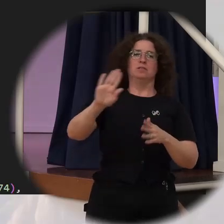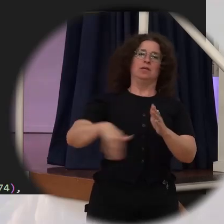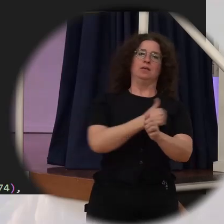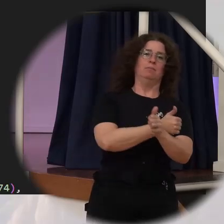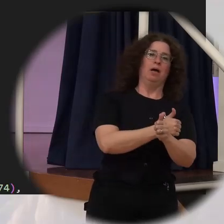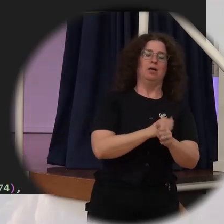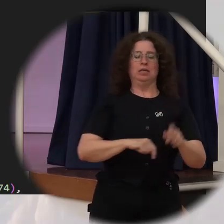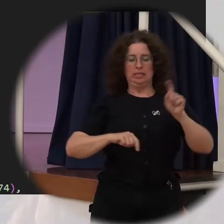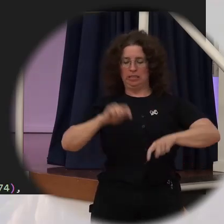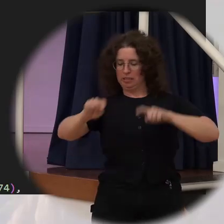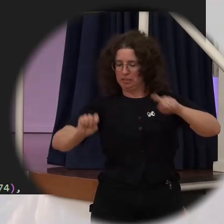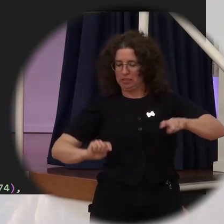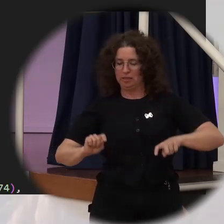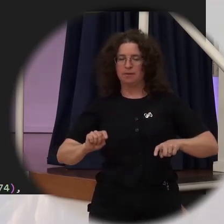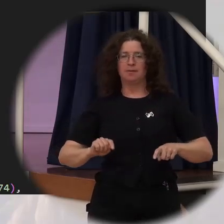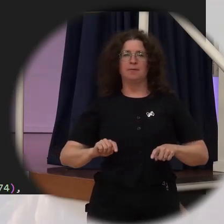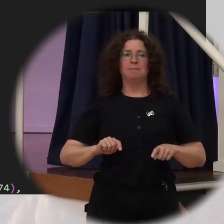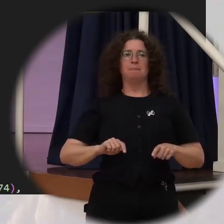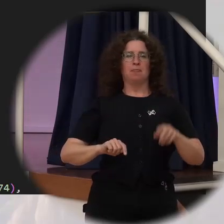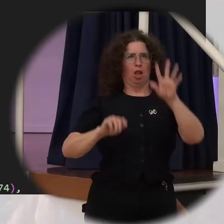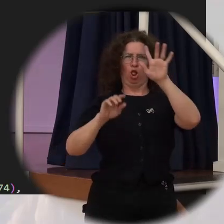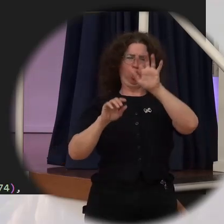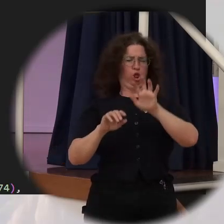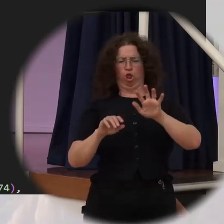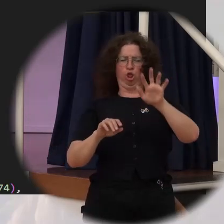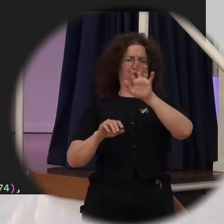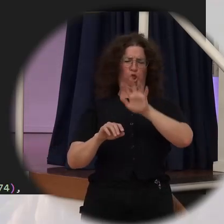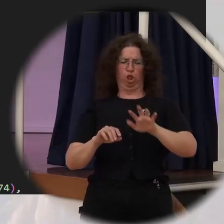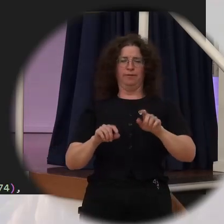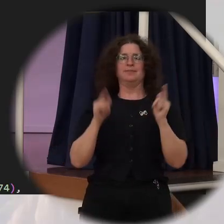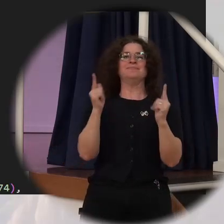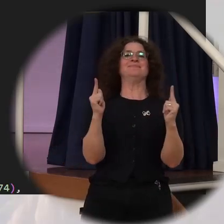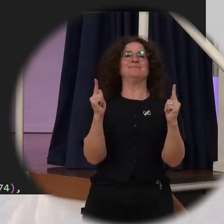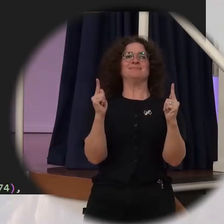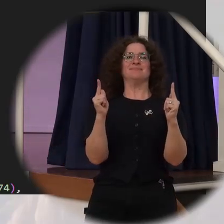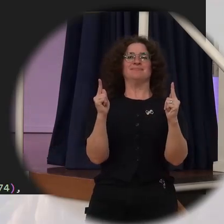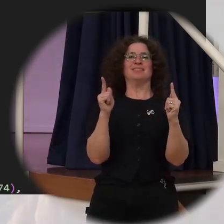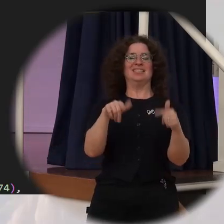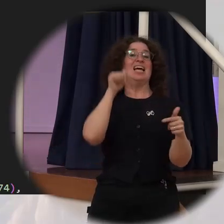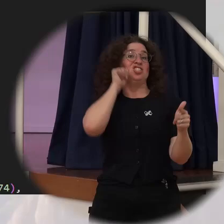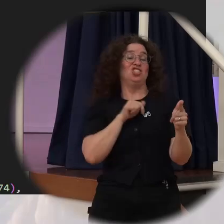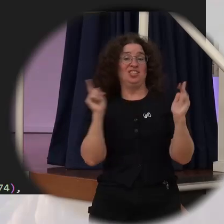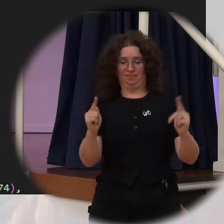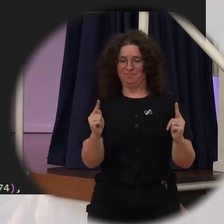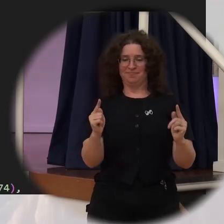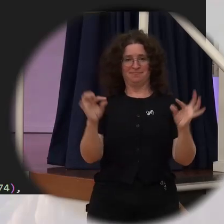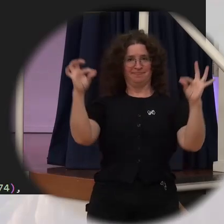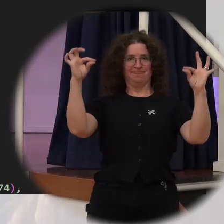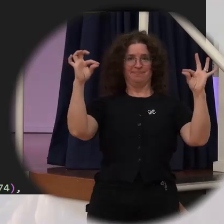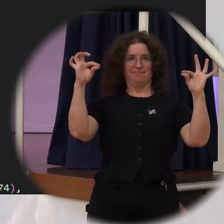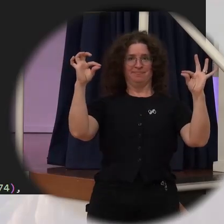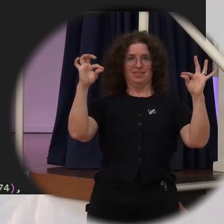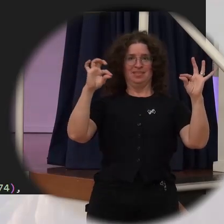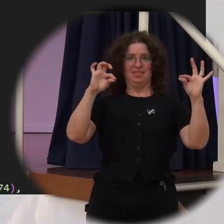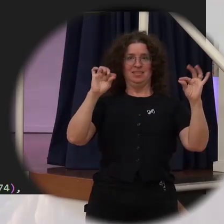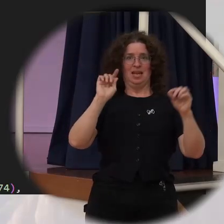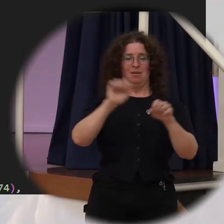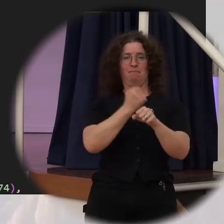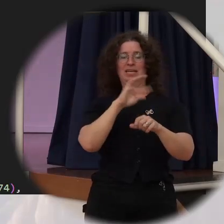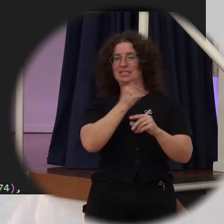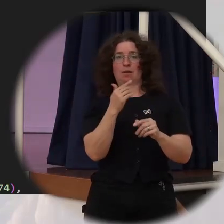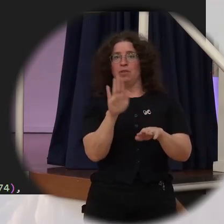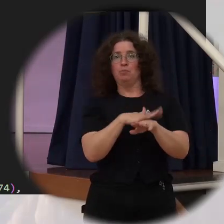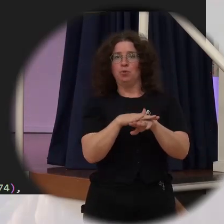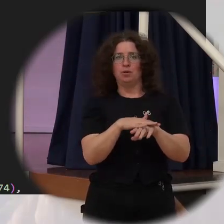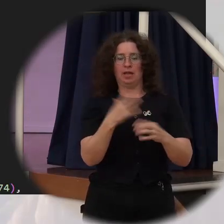for the key presses. And eventually in that sea of nonsense code, here it is. This is the code that handles the cheat codes. And there it is. There's the code that turns a single gem blue.